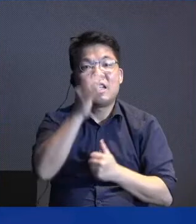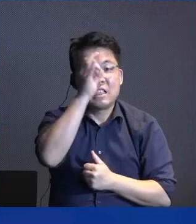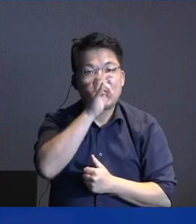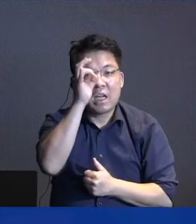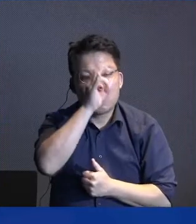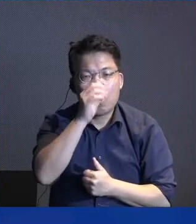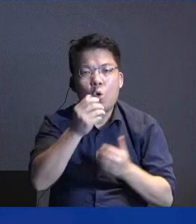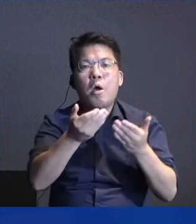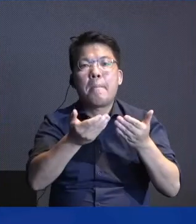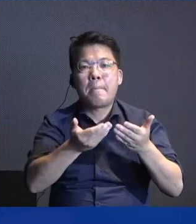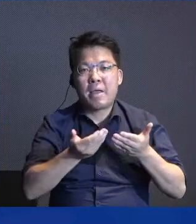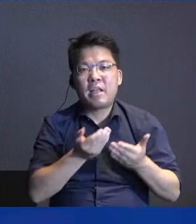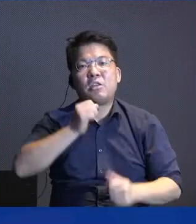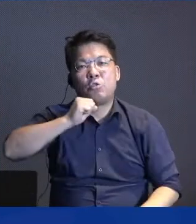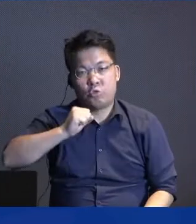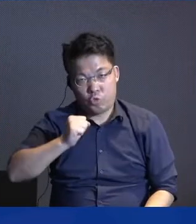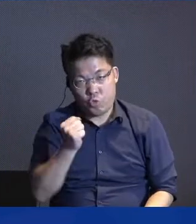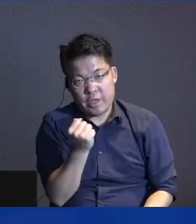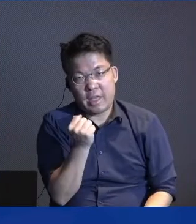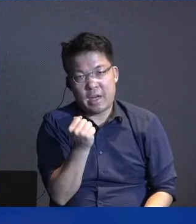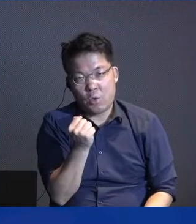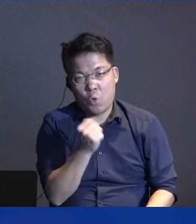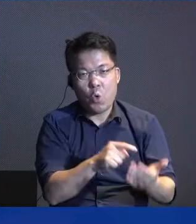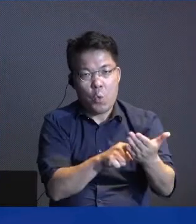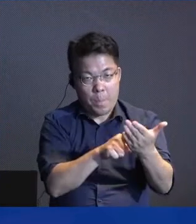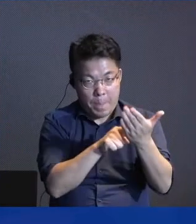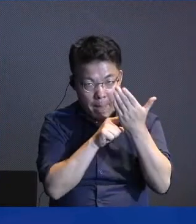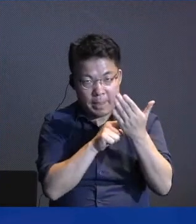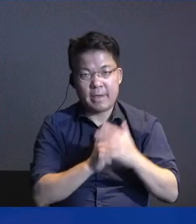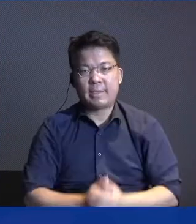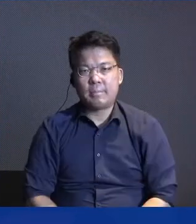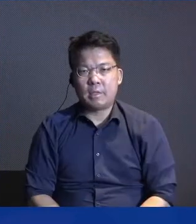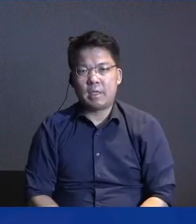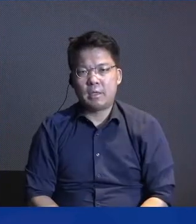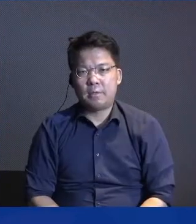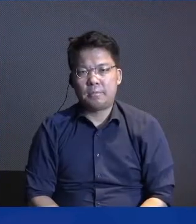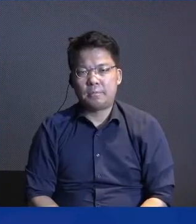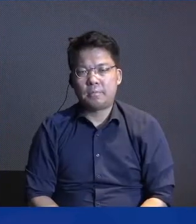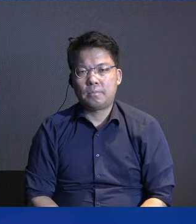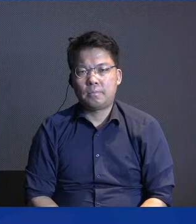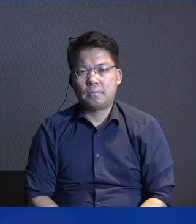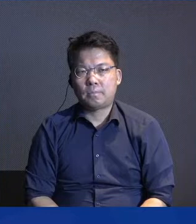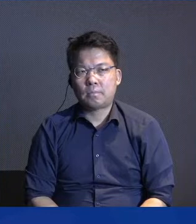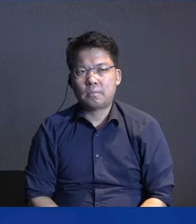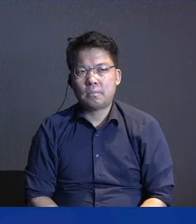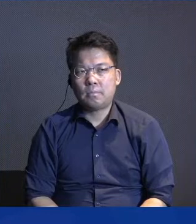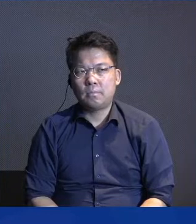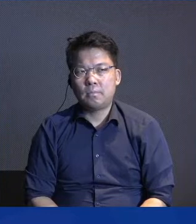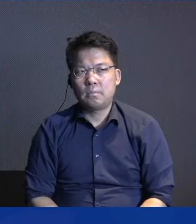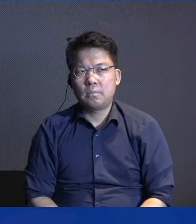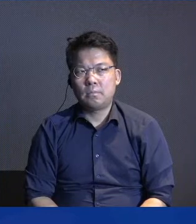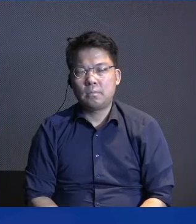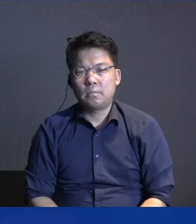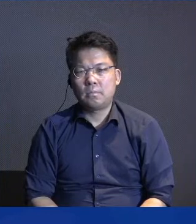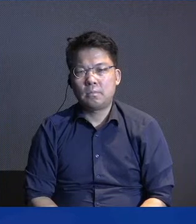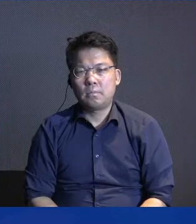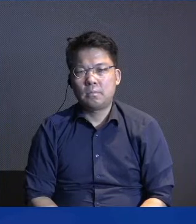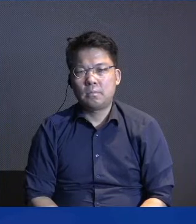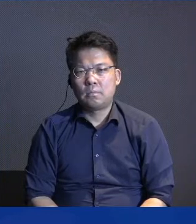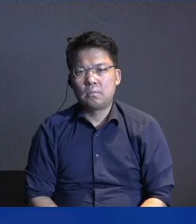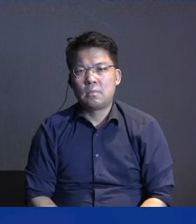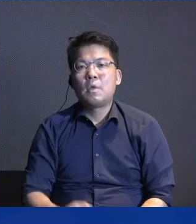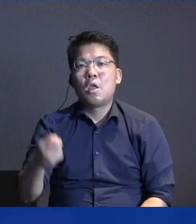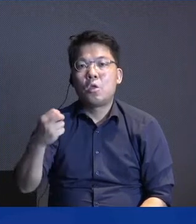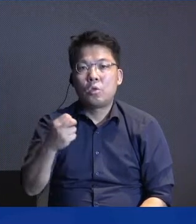was significantly related to better mental health and better emotional well-being that was follow-up assessed during